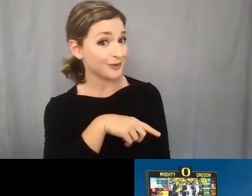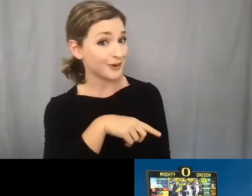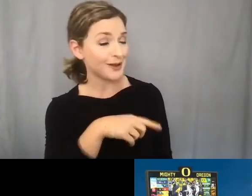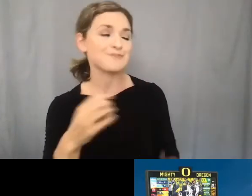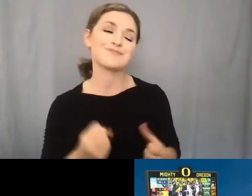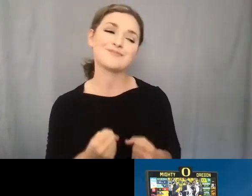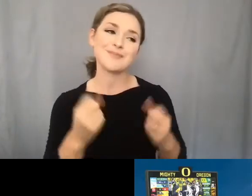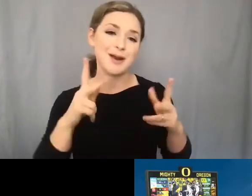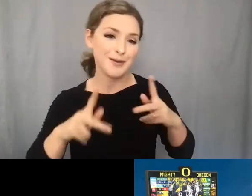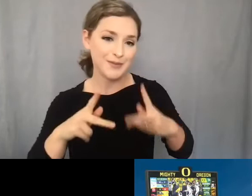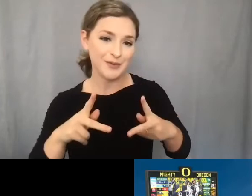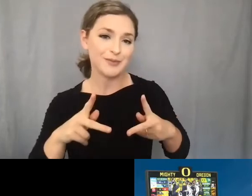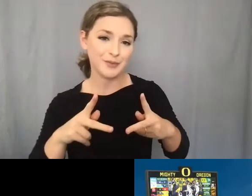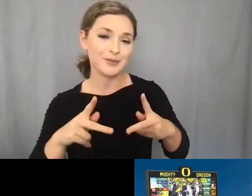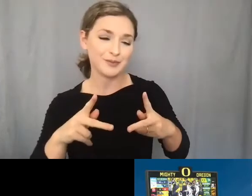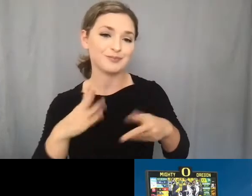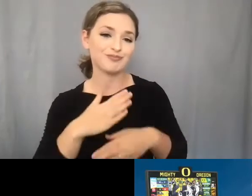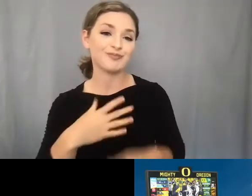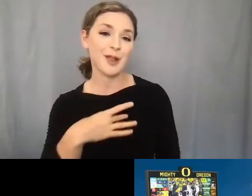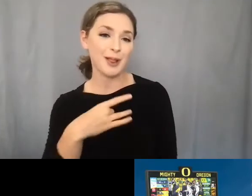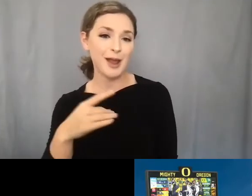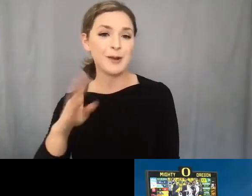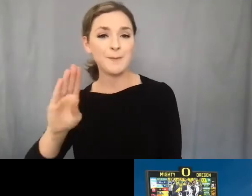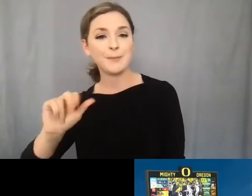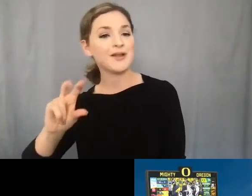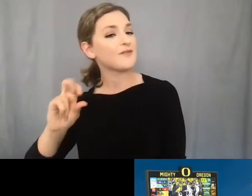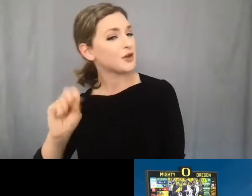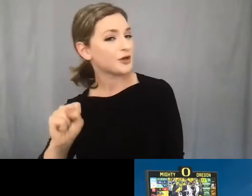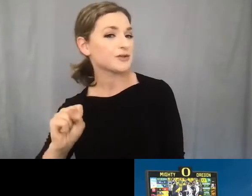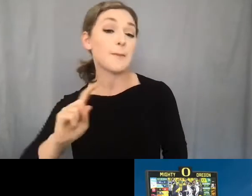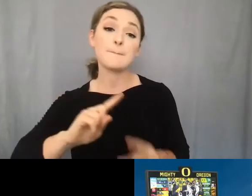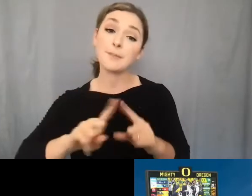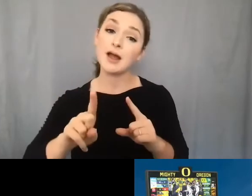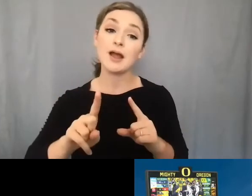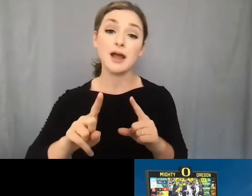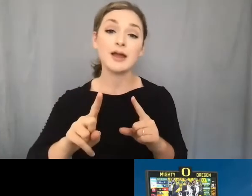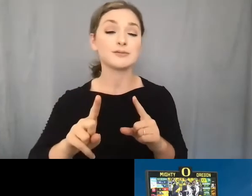Beavers. But I hope there are more that like the Ducks.